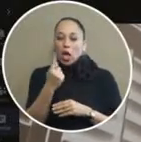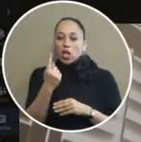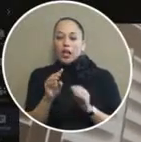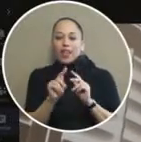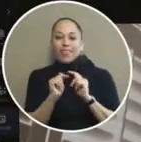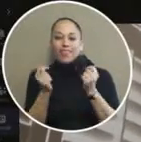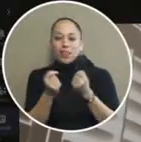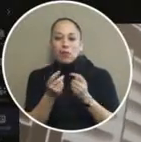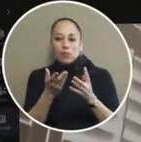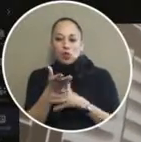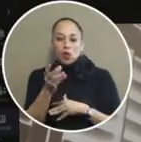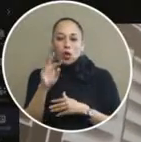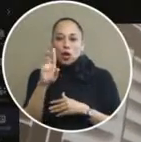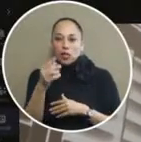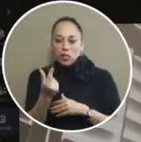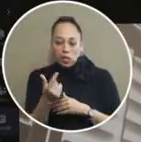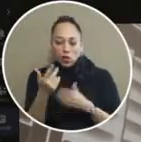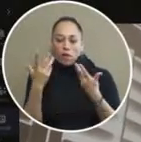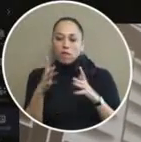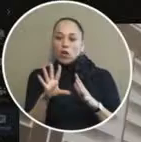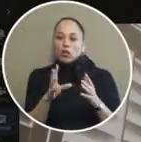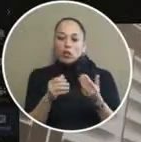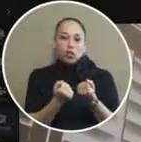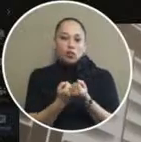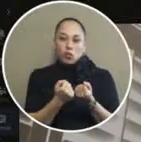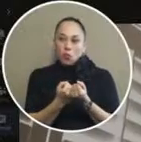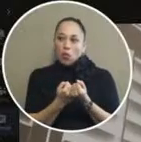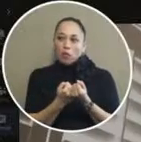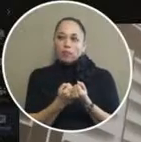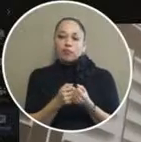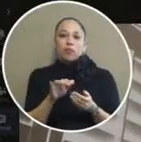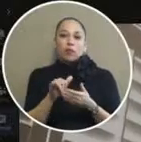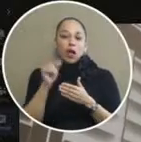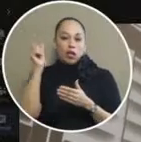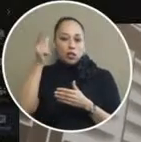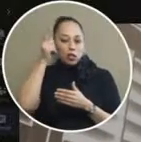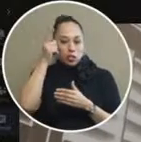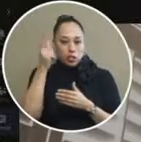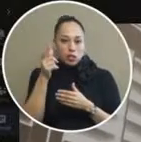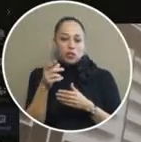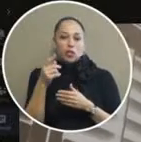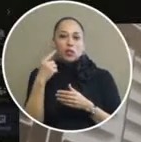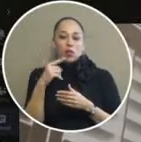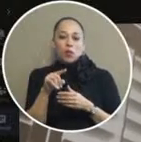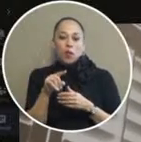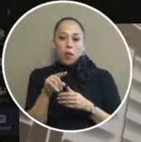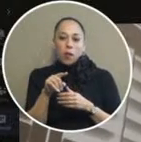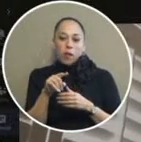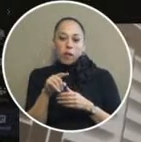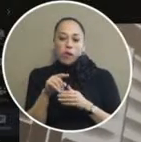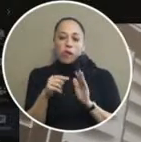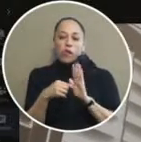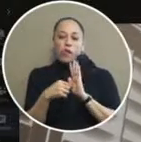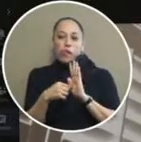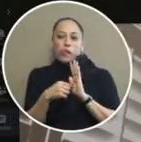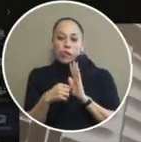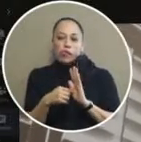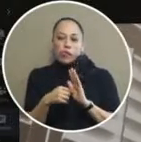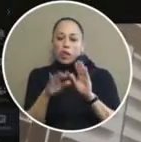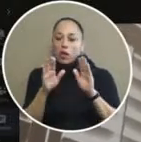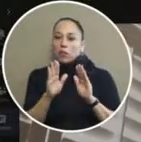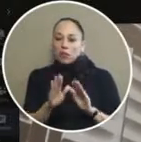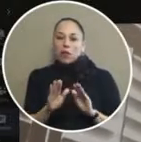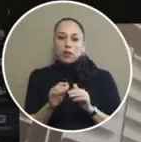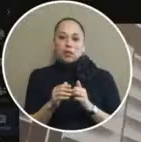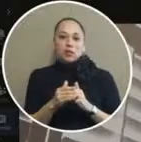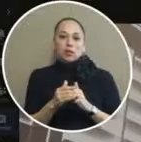throughout the organization have done to support that effort. The logistics and education at Dion Mac showed a tremendous